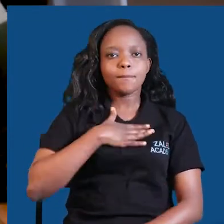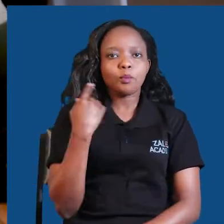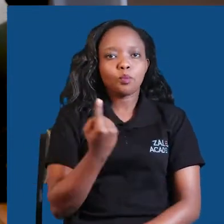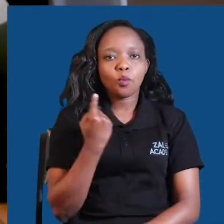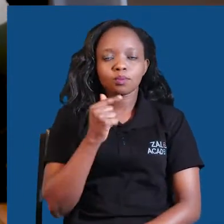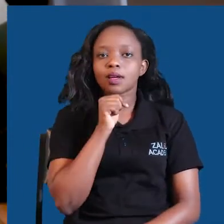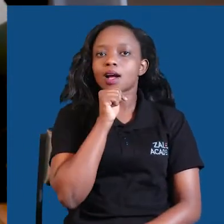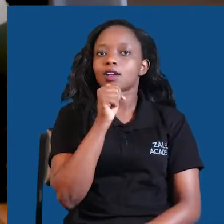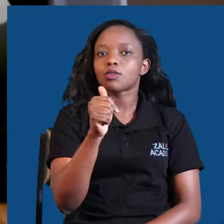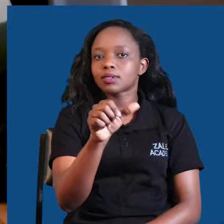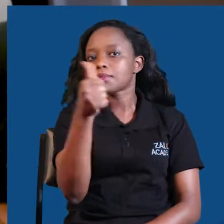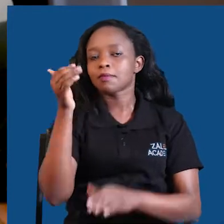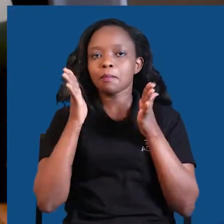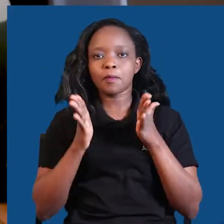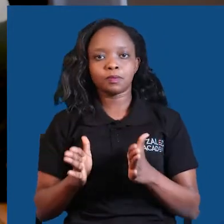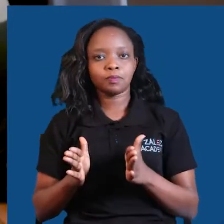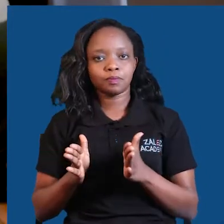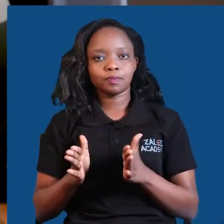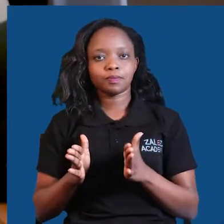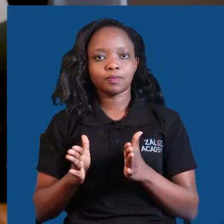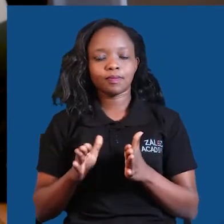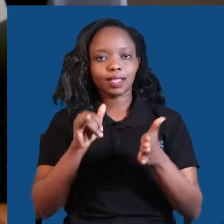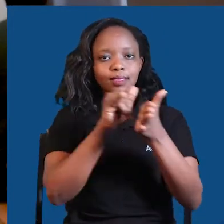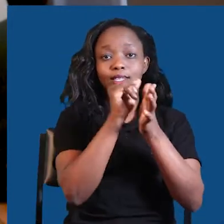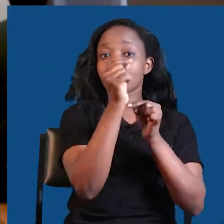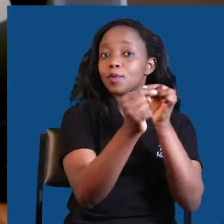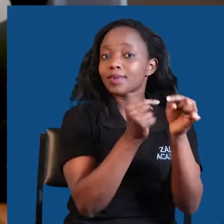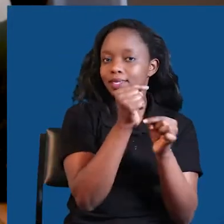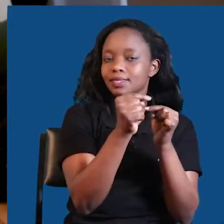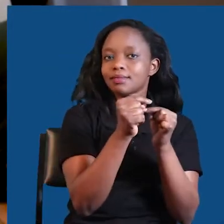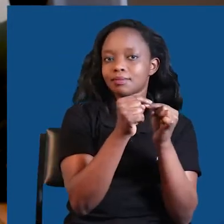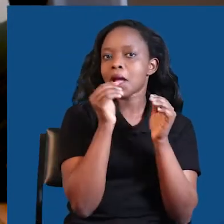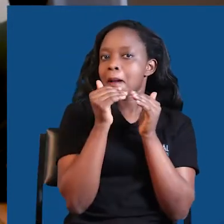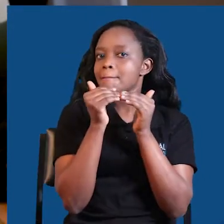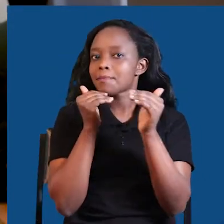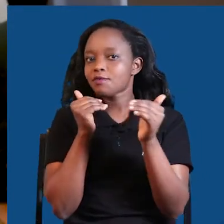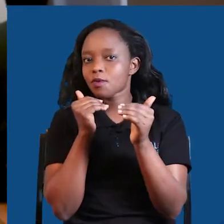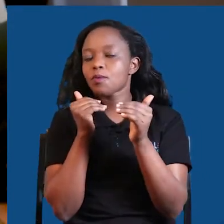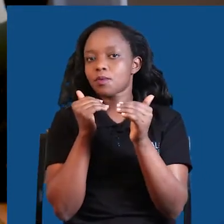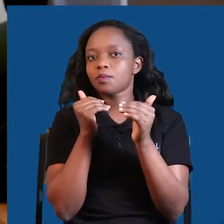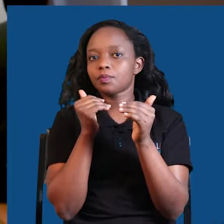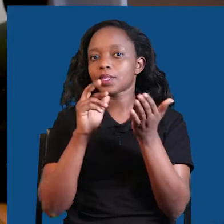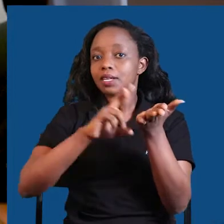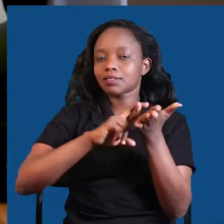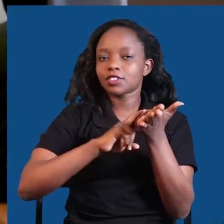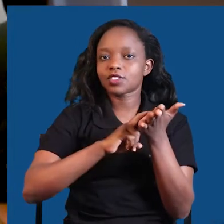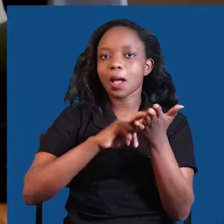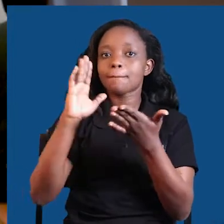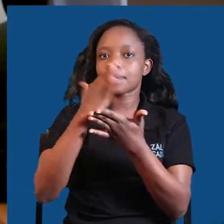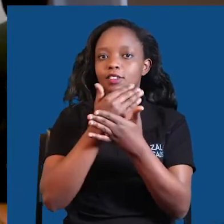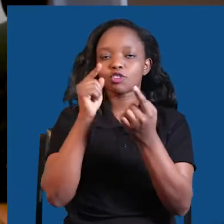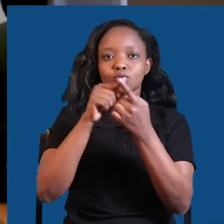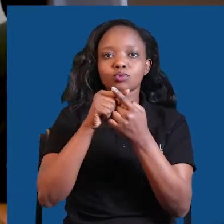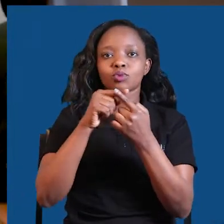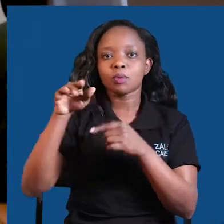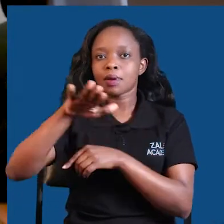specifically mine and not like Collins's portal, right? So that process in between there, before you get from the login page